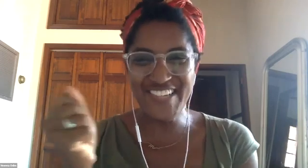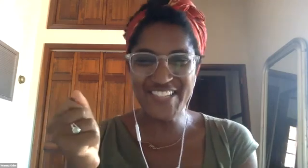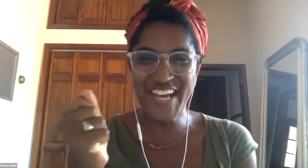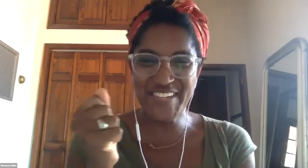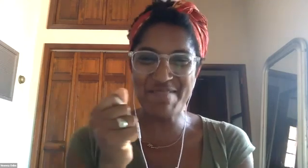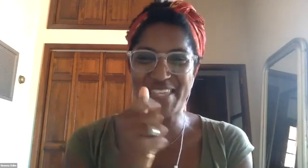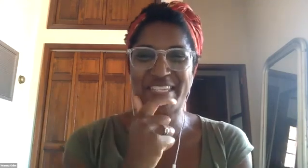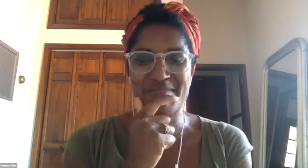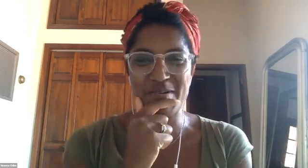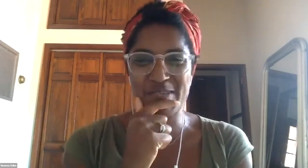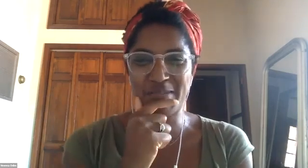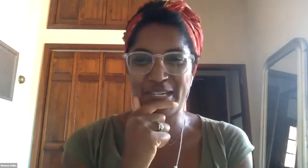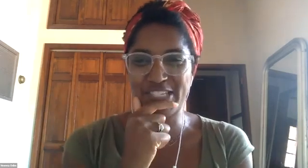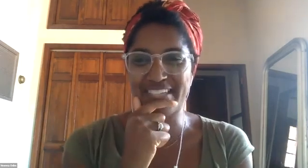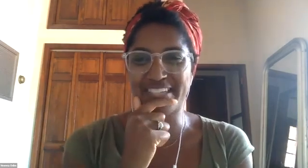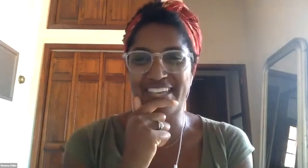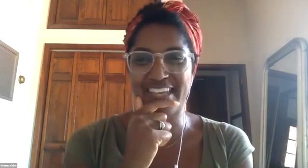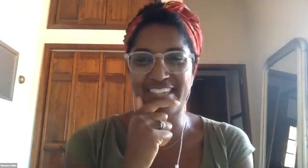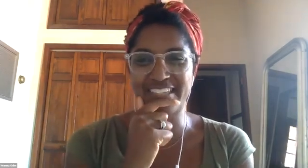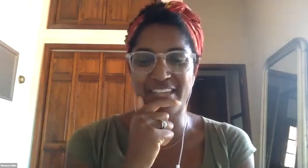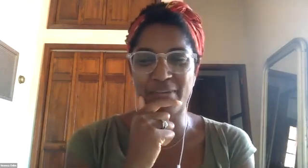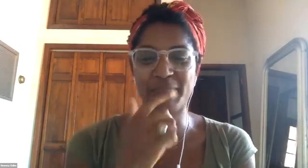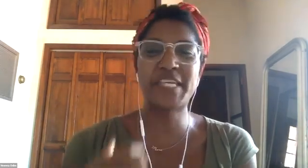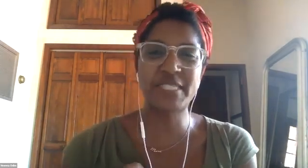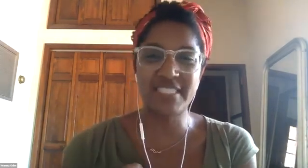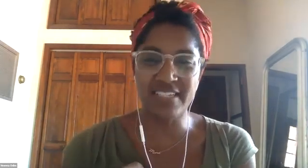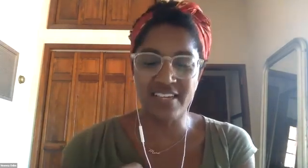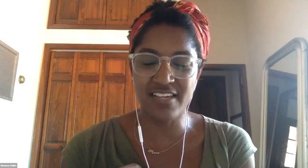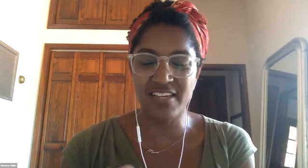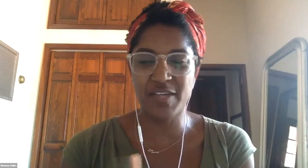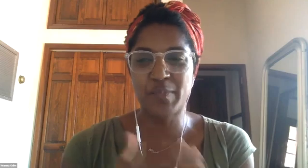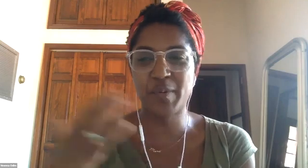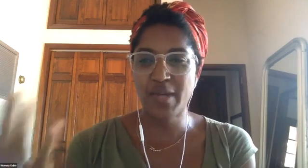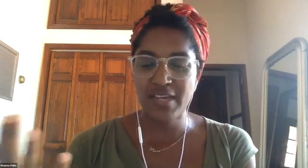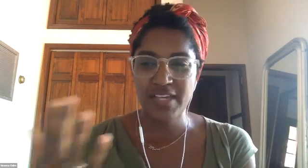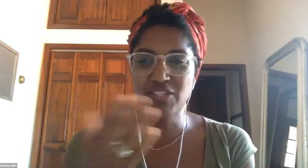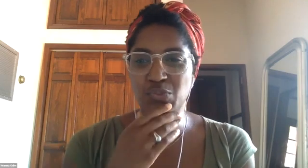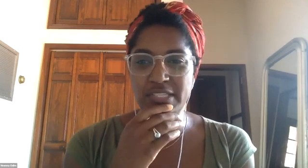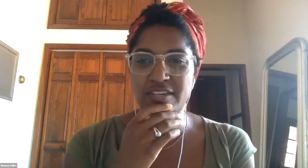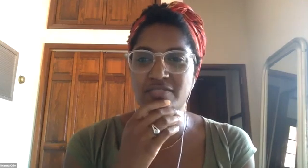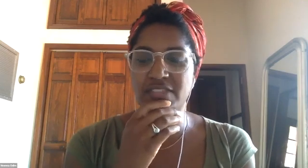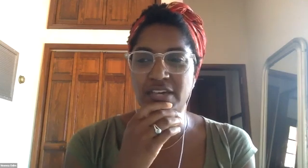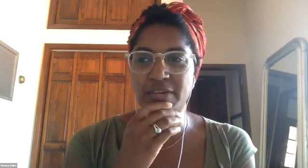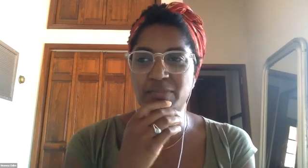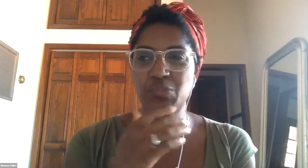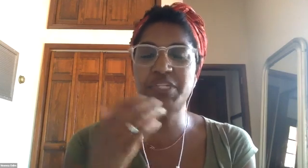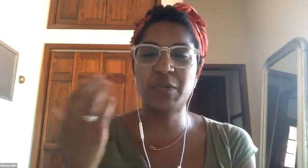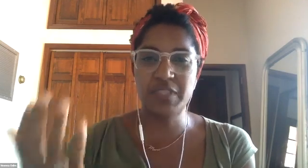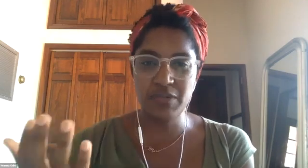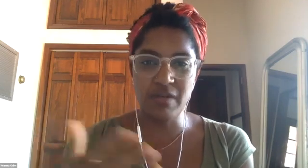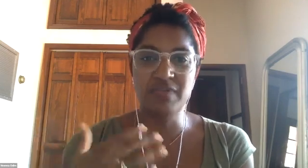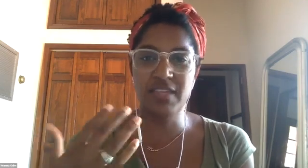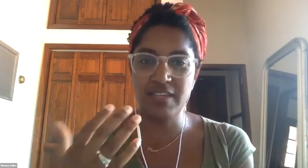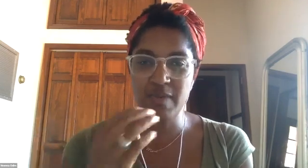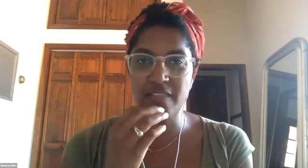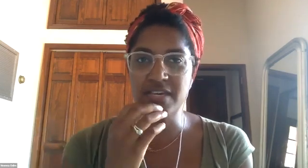lot that I've been thinking about with this question. And my name is Nena. I'm enjoying joining with